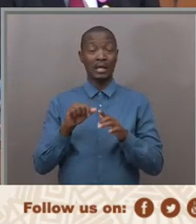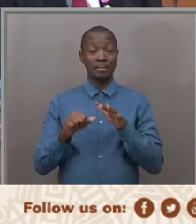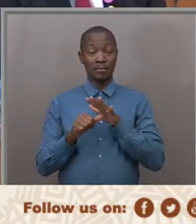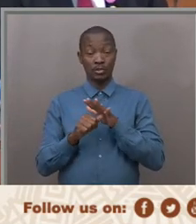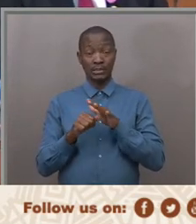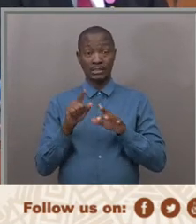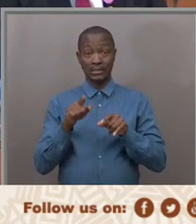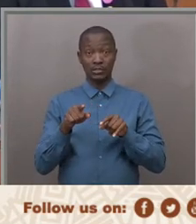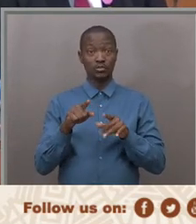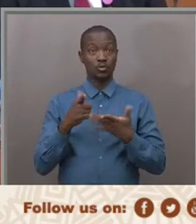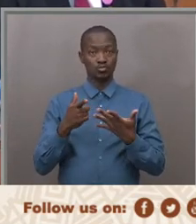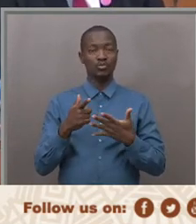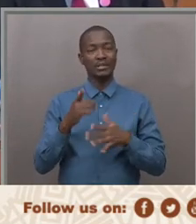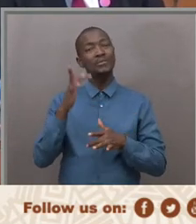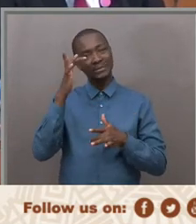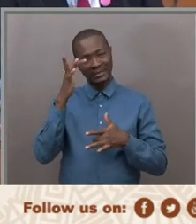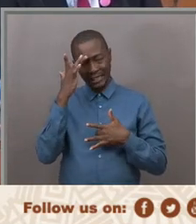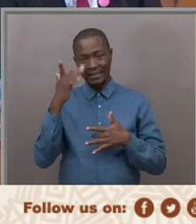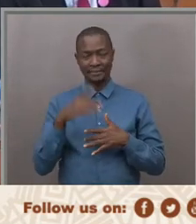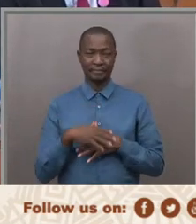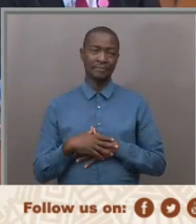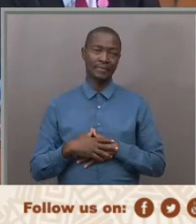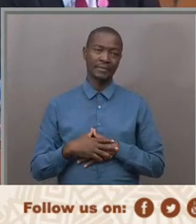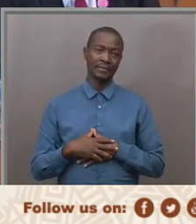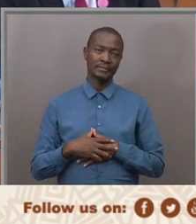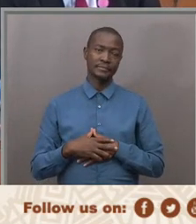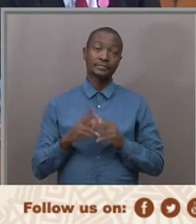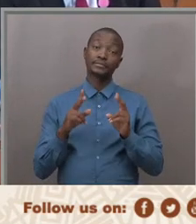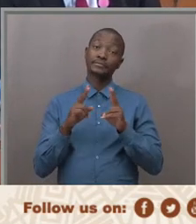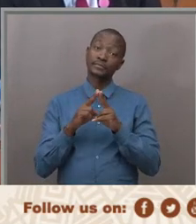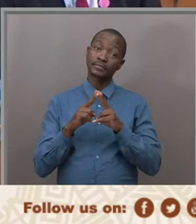us. It is absolutely